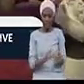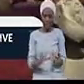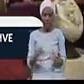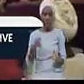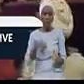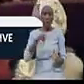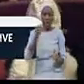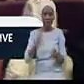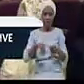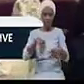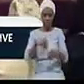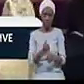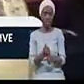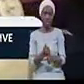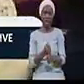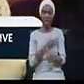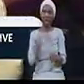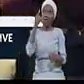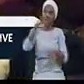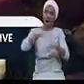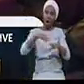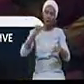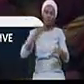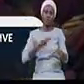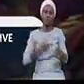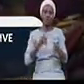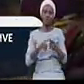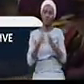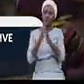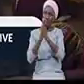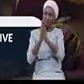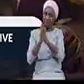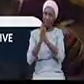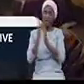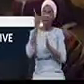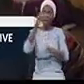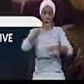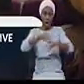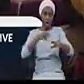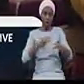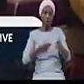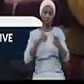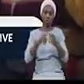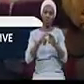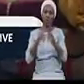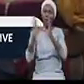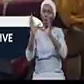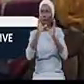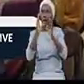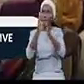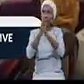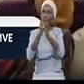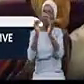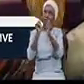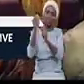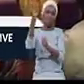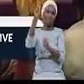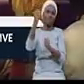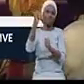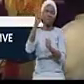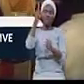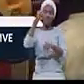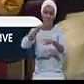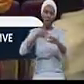make. And he calls us to supplication. He calls us to intercession. He calls us